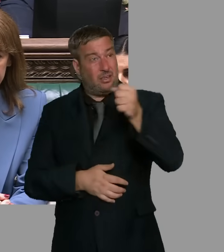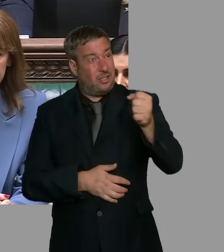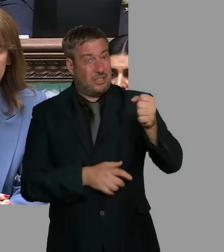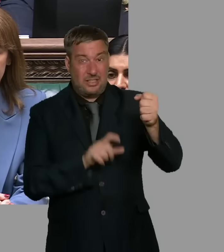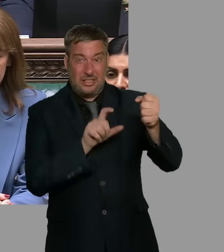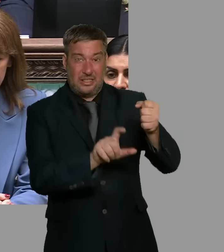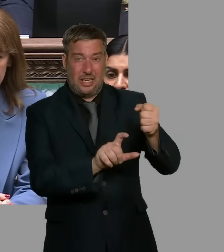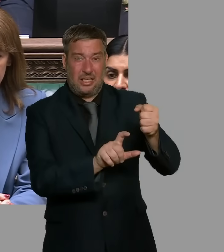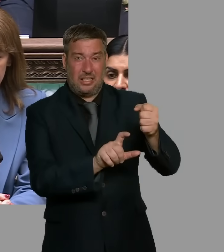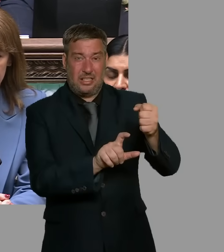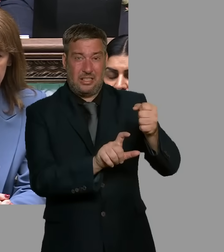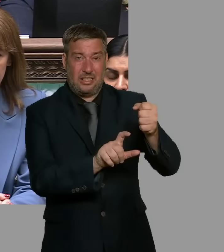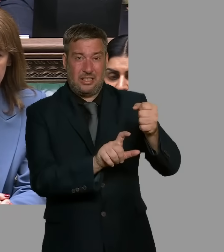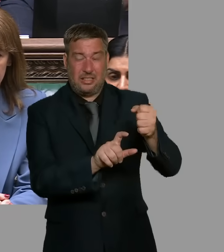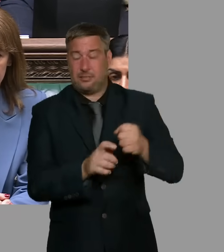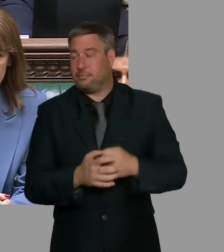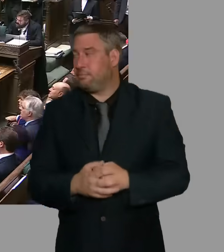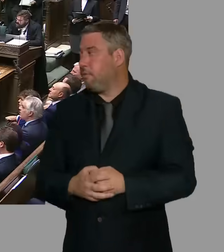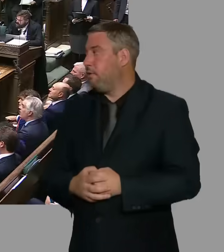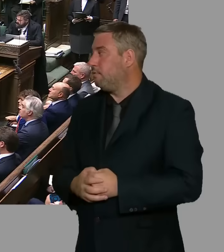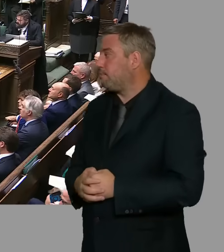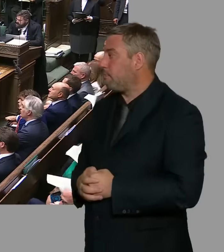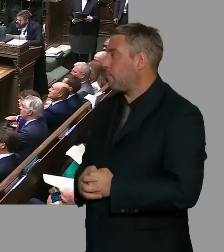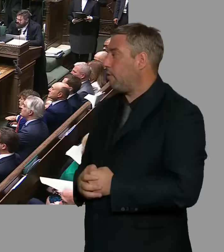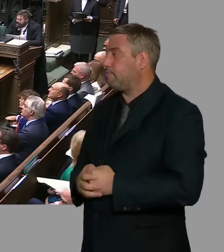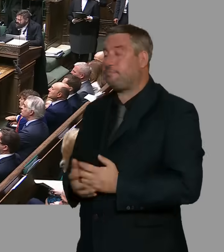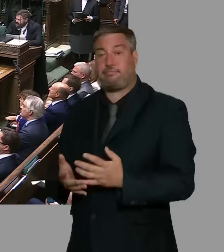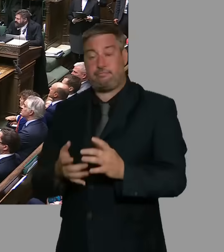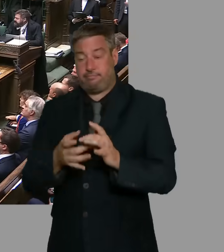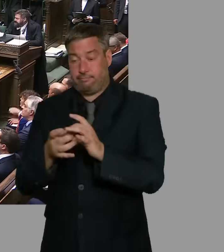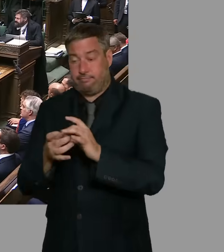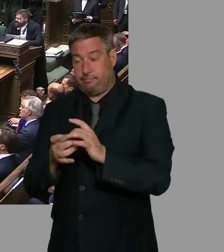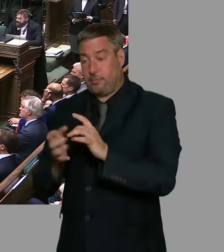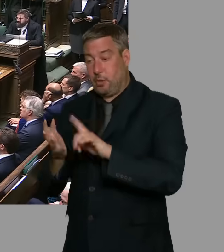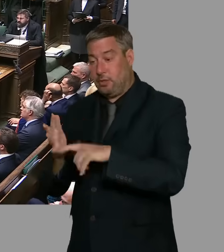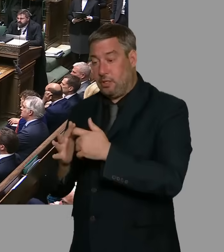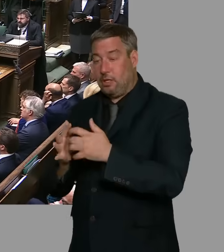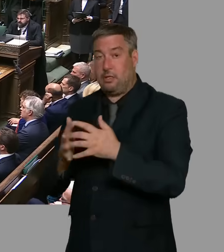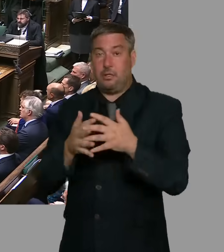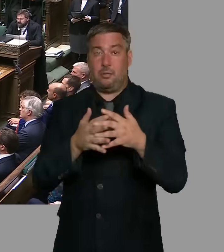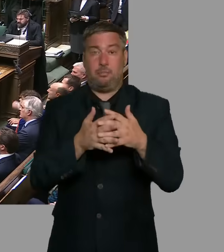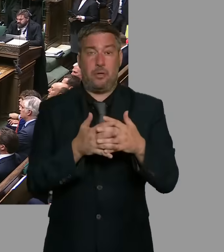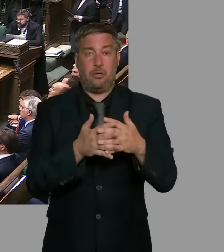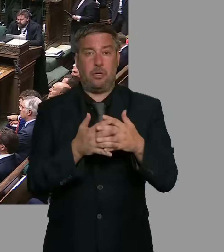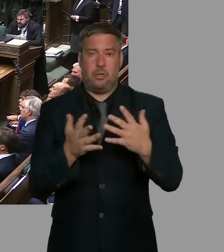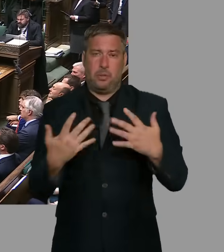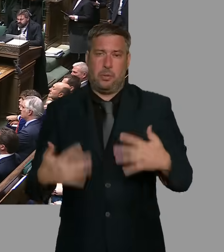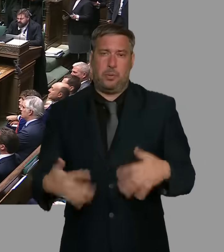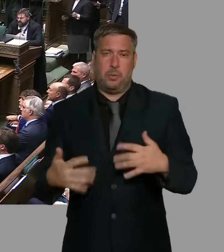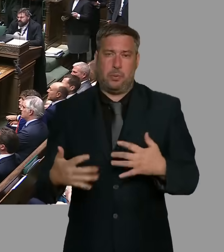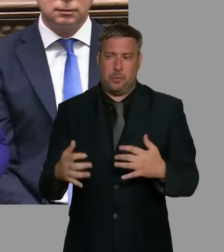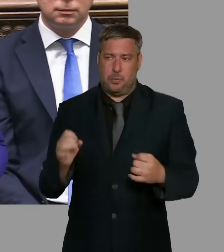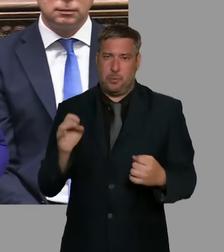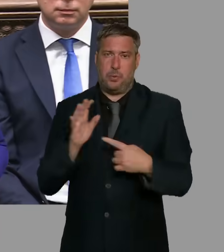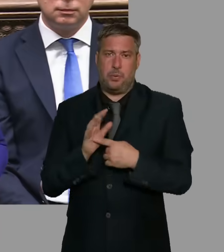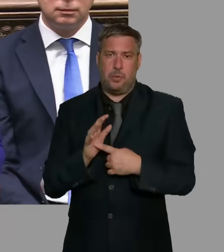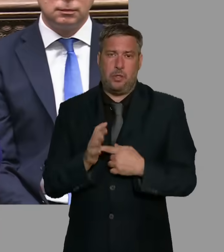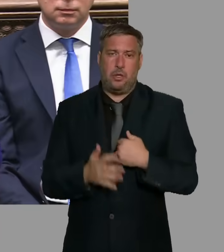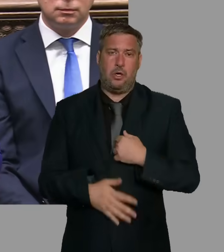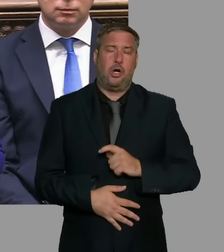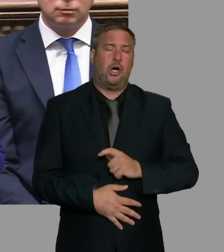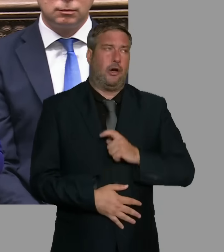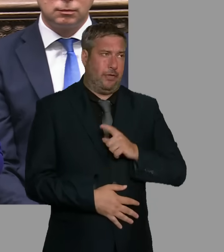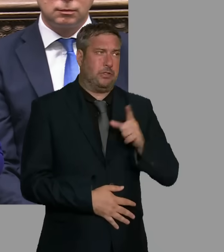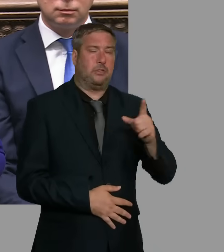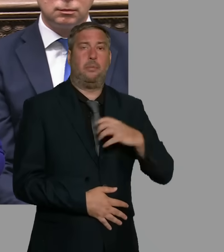confidence in the ambassador in the role that he is doing. Kemi Badenoch. Mr. Speaker, I think it is embarrassing that the Prime Minister is still saying